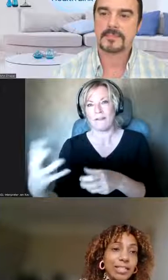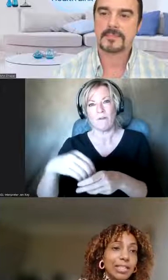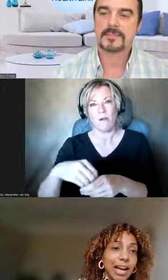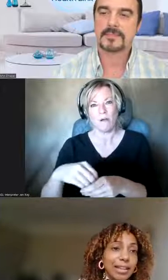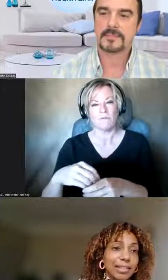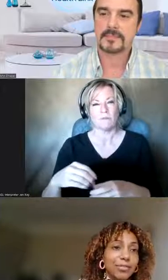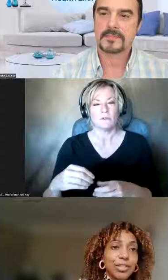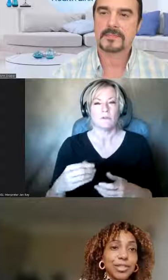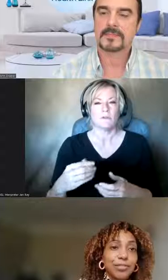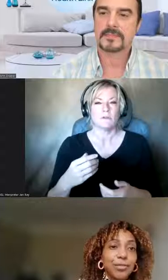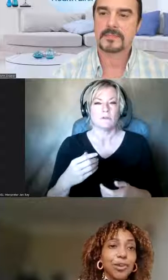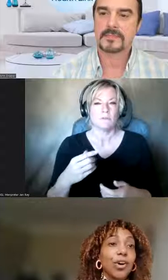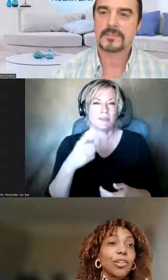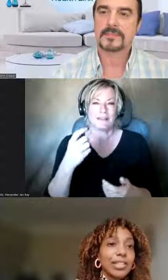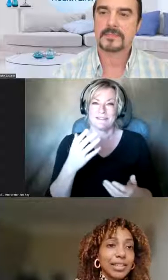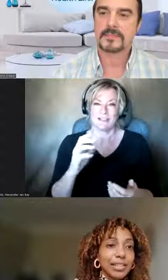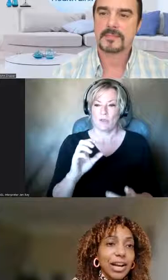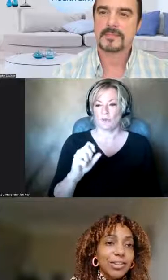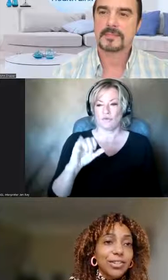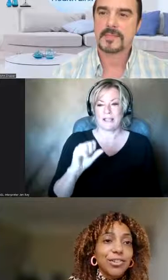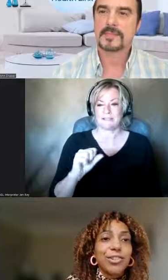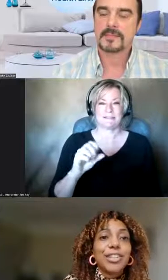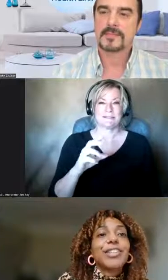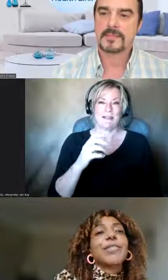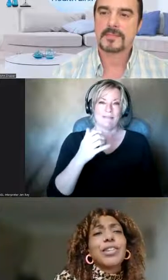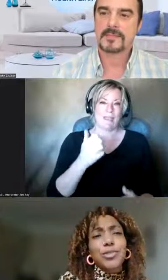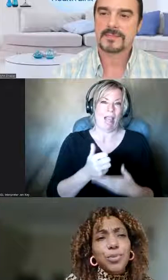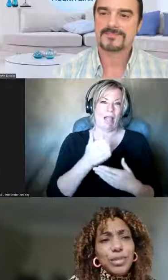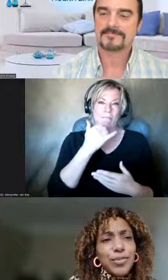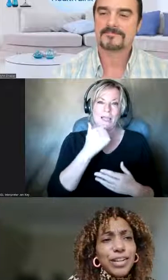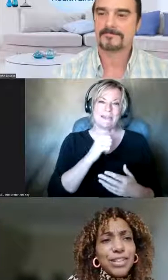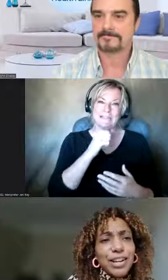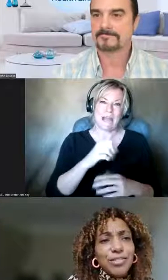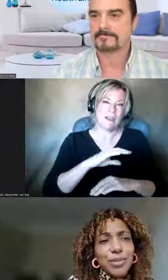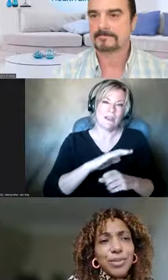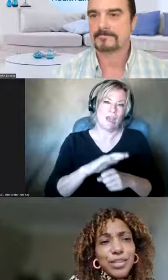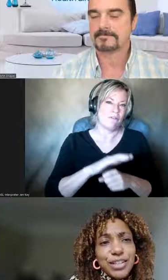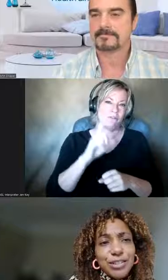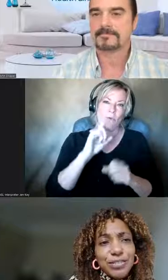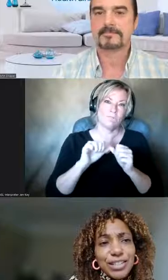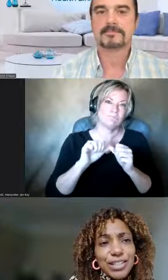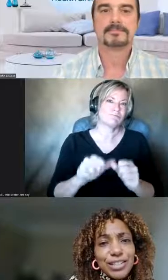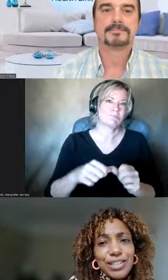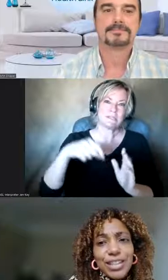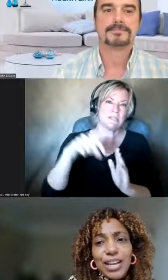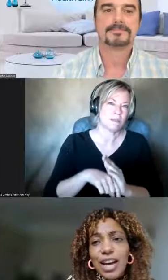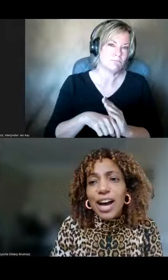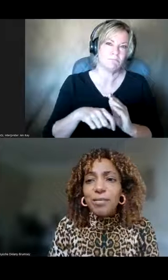is not sufficient for a long-standing challenge. So thank you so much for that, John. Really appreciate the